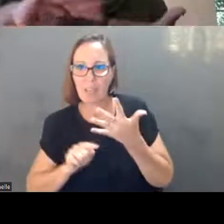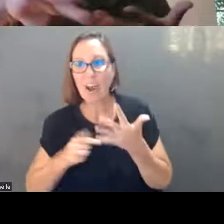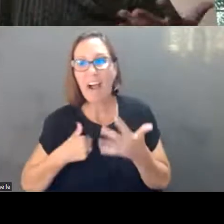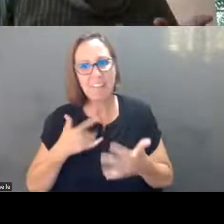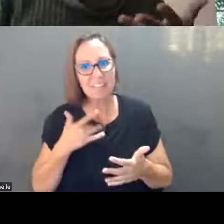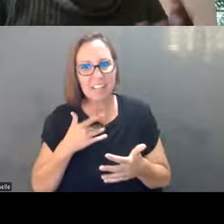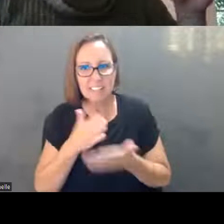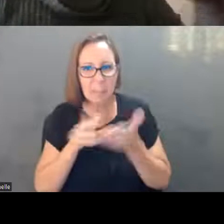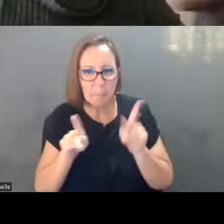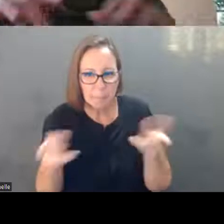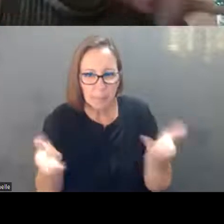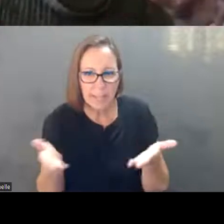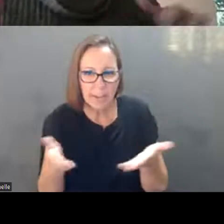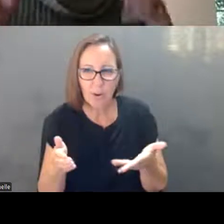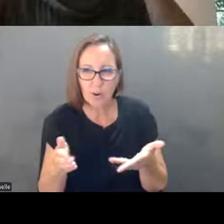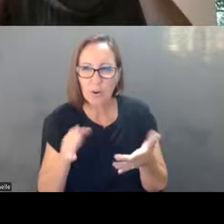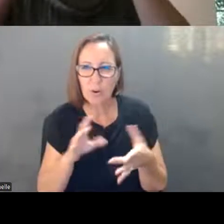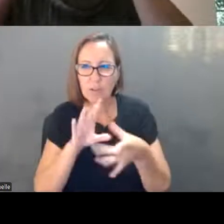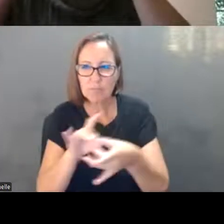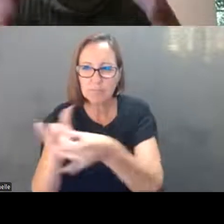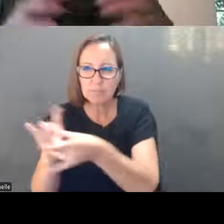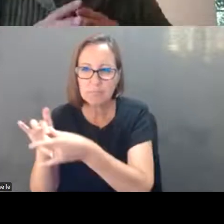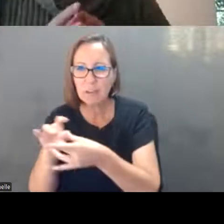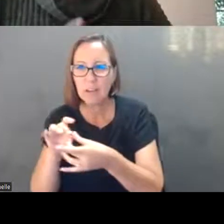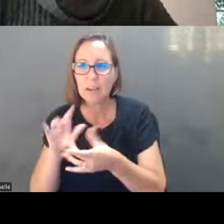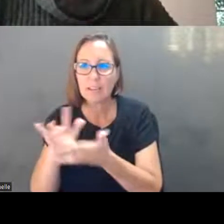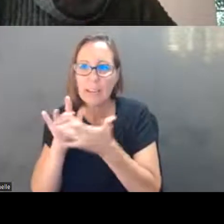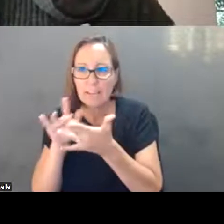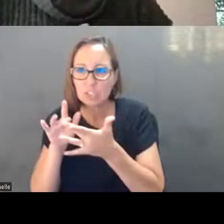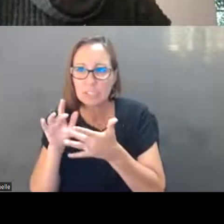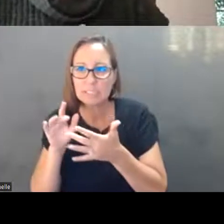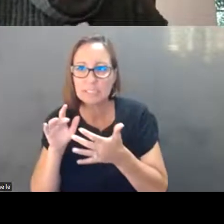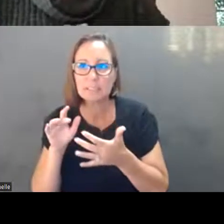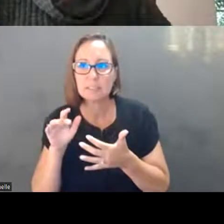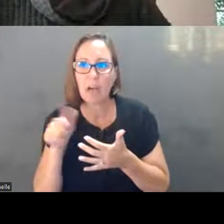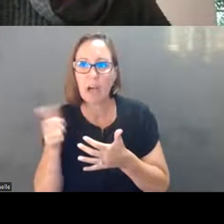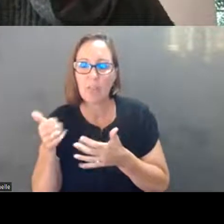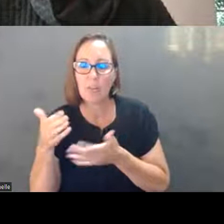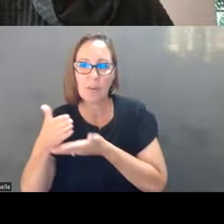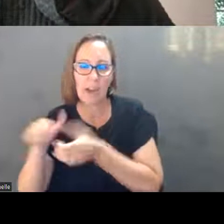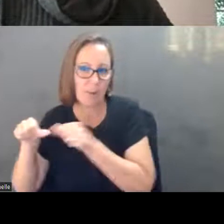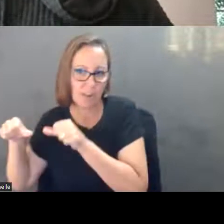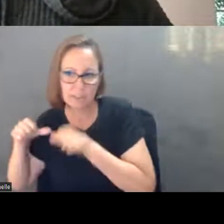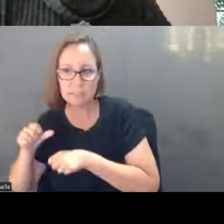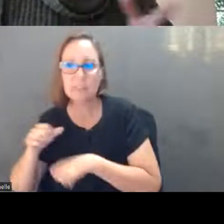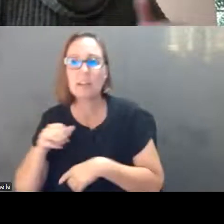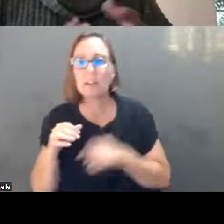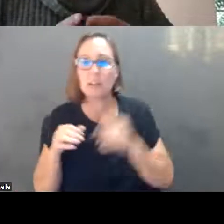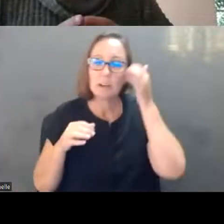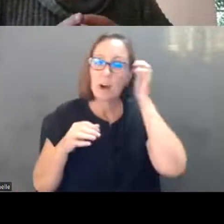on the call who have connections to other aspects of the workforce that we're talking about, and also to